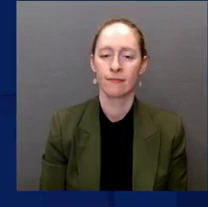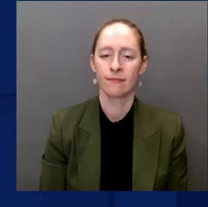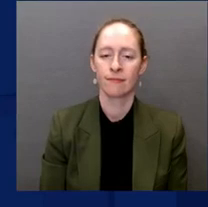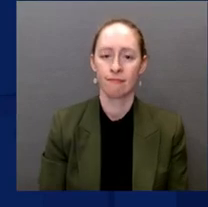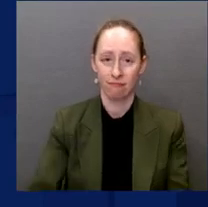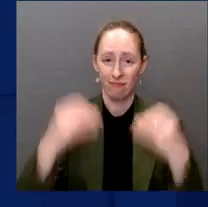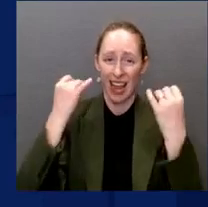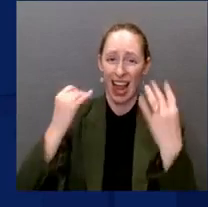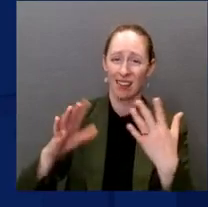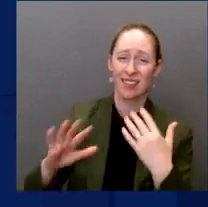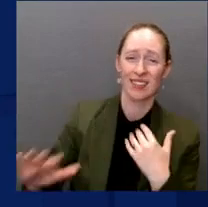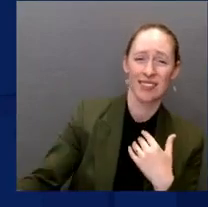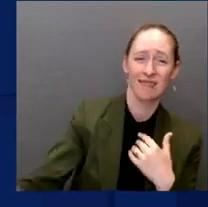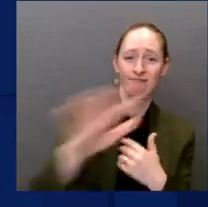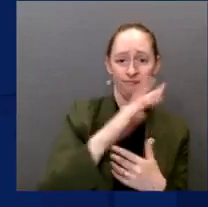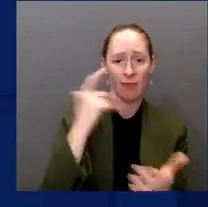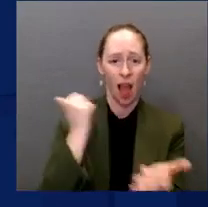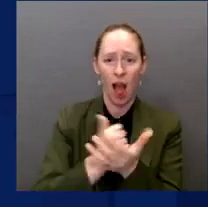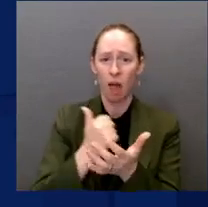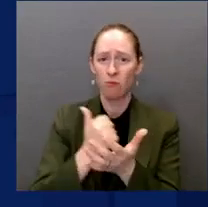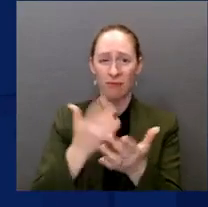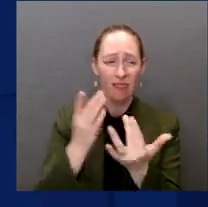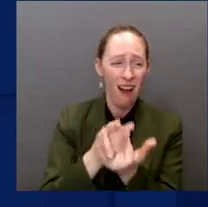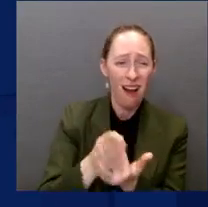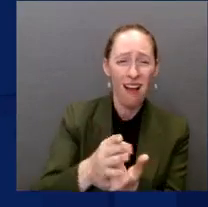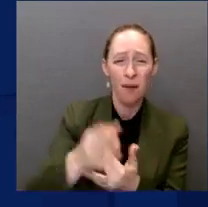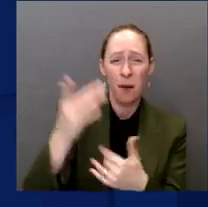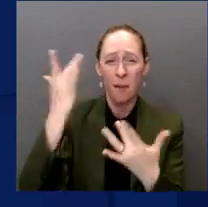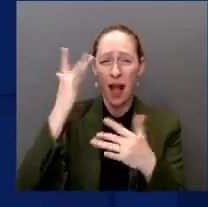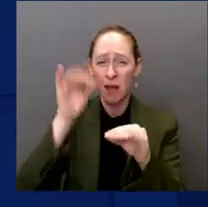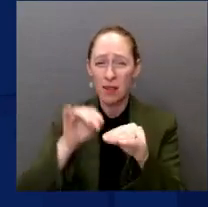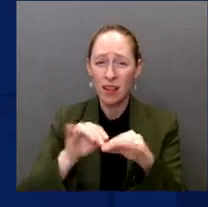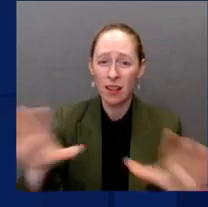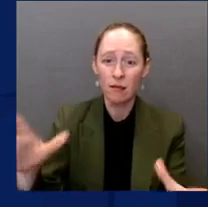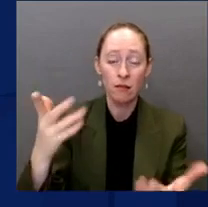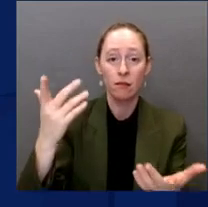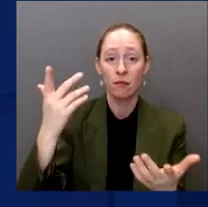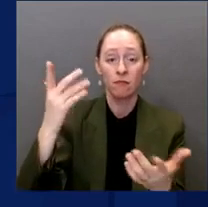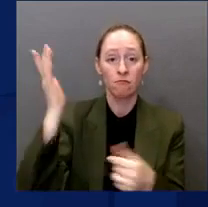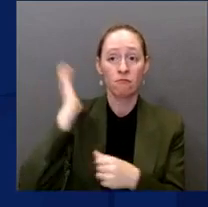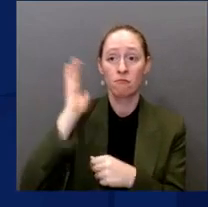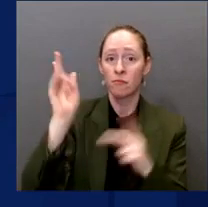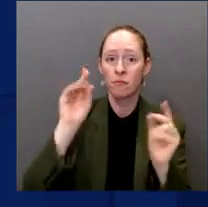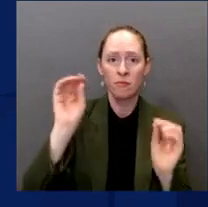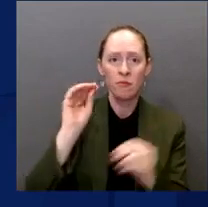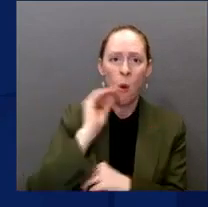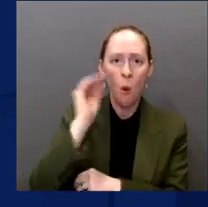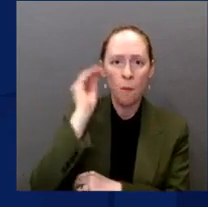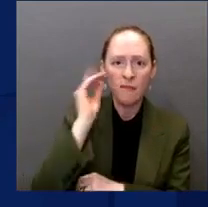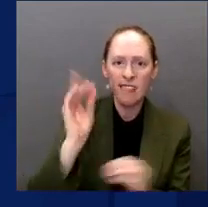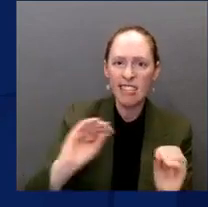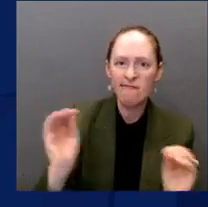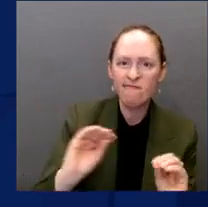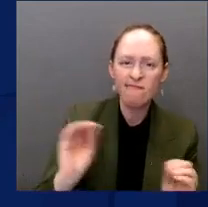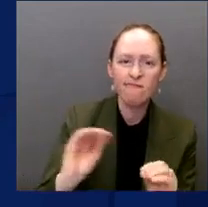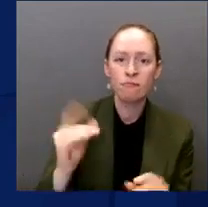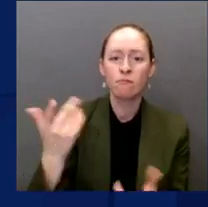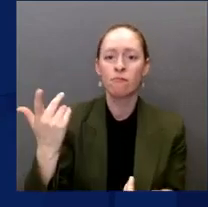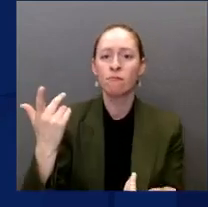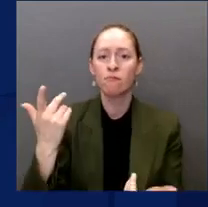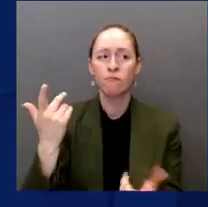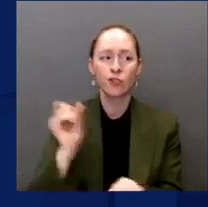businesses, faced eviction, homelessness, hunger, lost control, maybe the worst of all, lost hope and